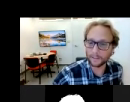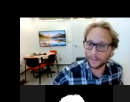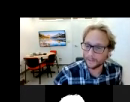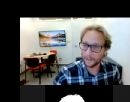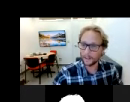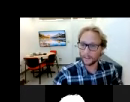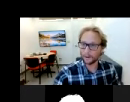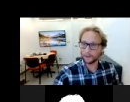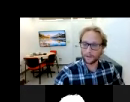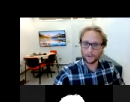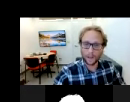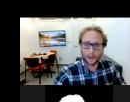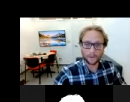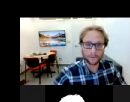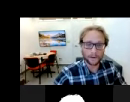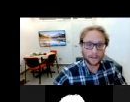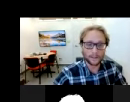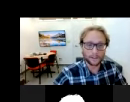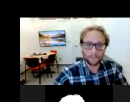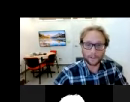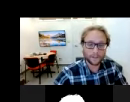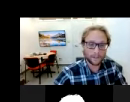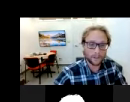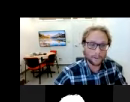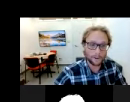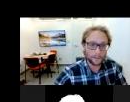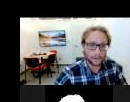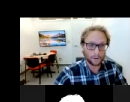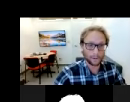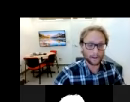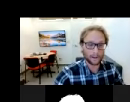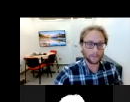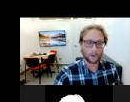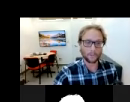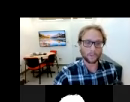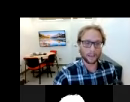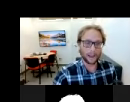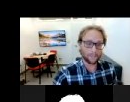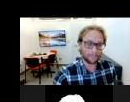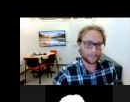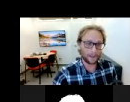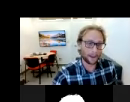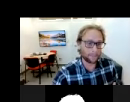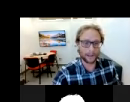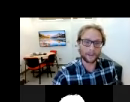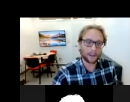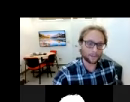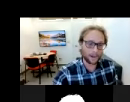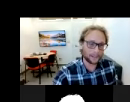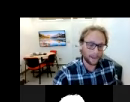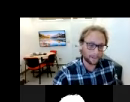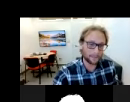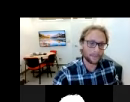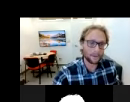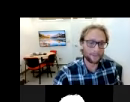and disease. I think are a critical understudied cell type, particularly in human neuroscience, where a lot of times we, because we can't